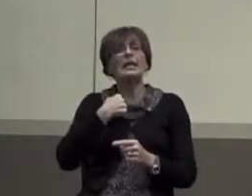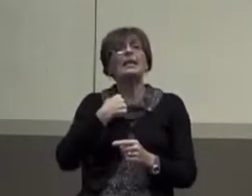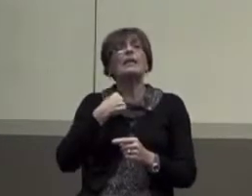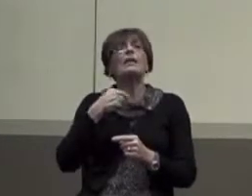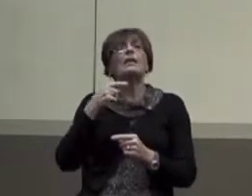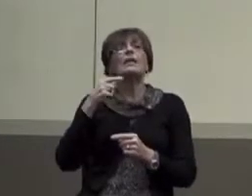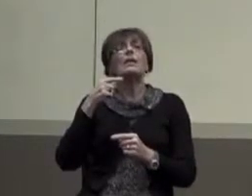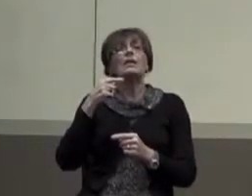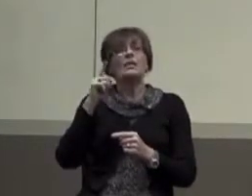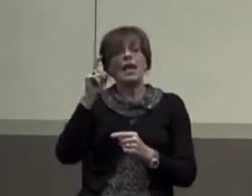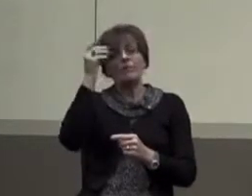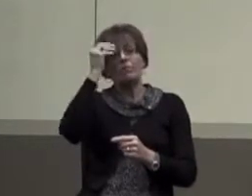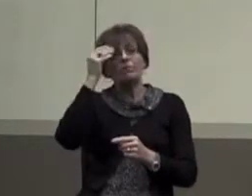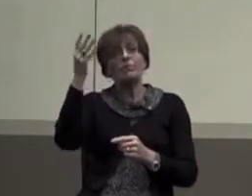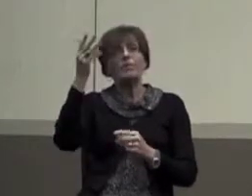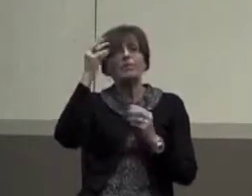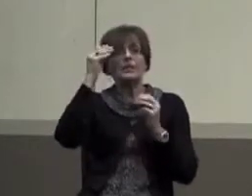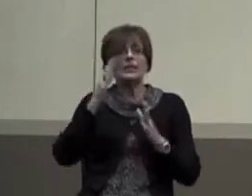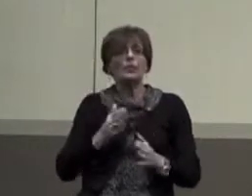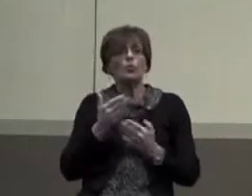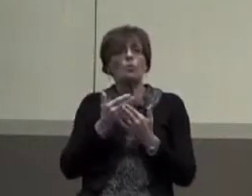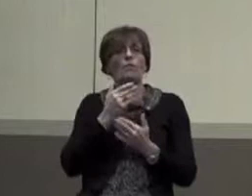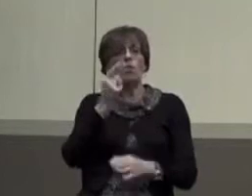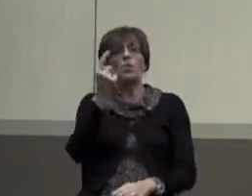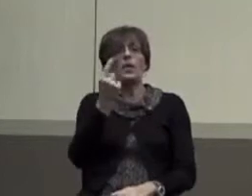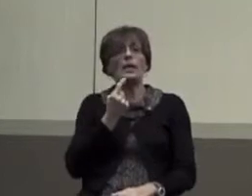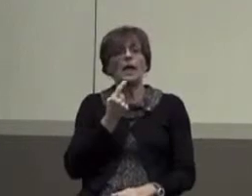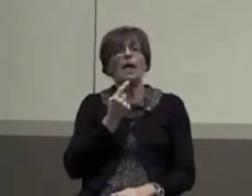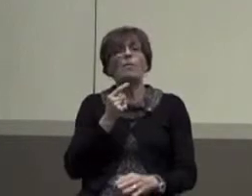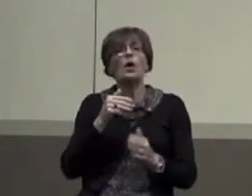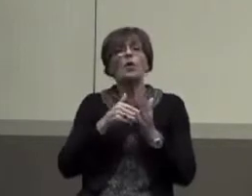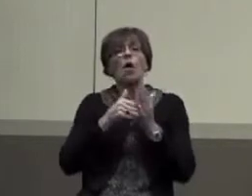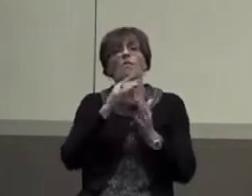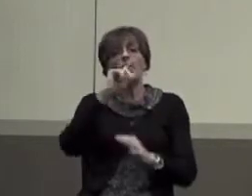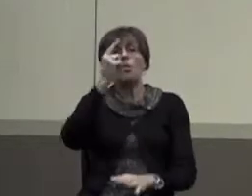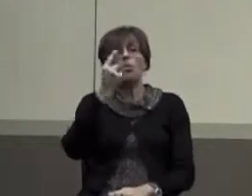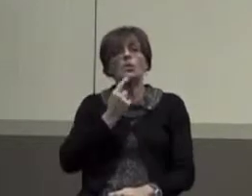teacher know before they come. And so a lot of times they'll come to me, and then